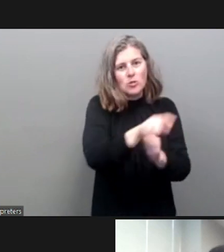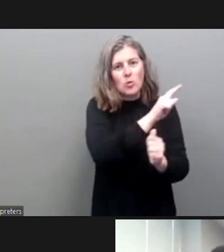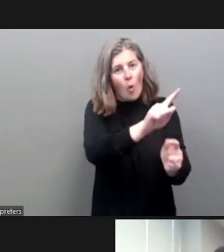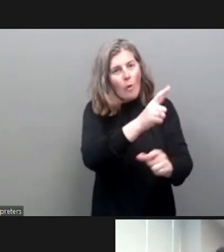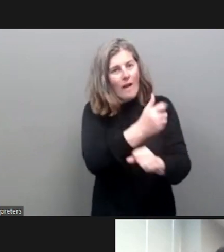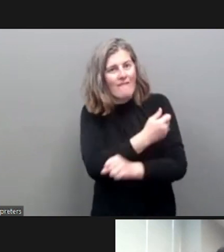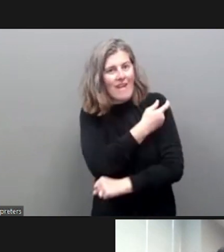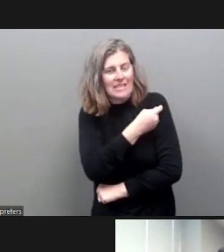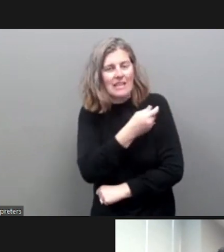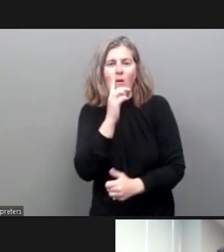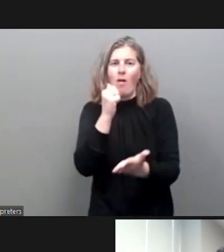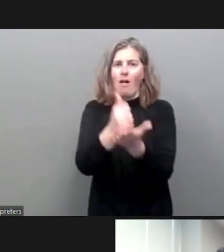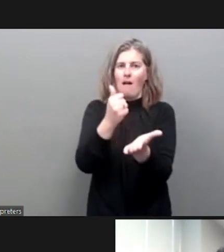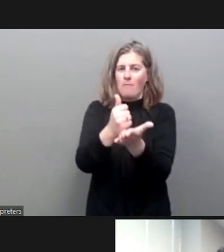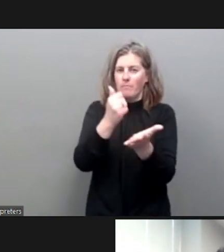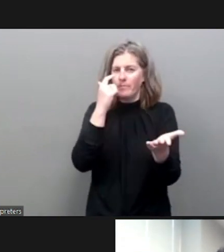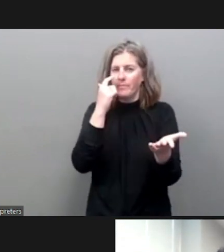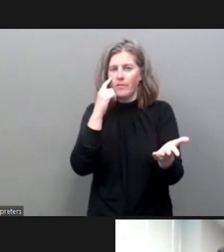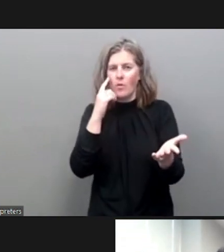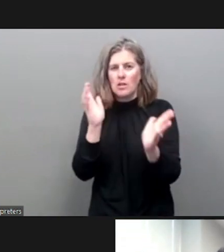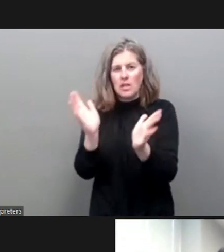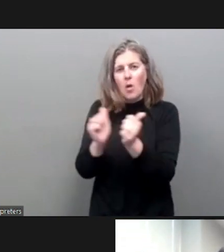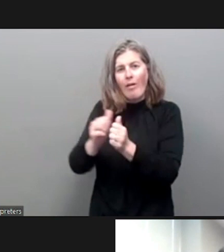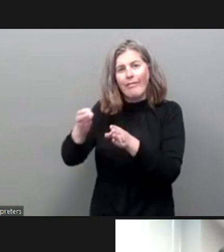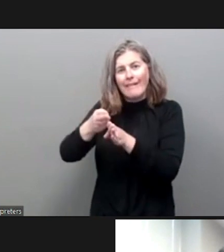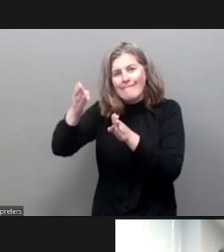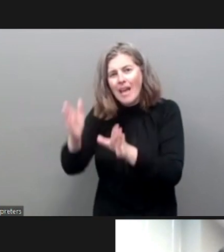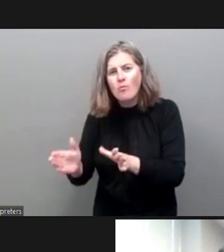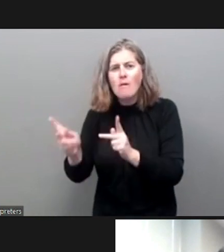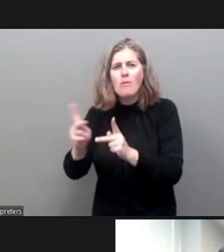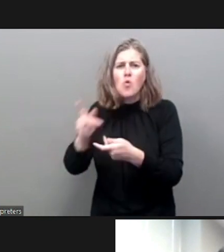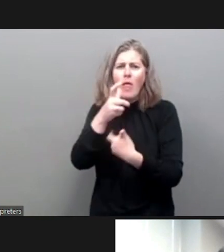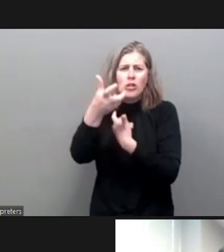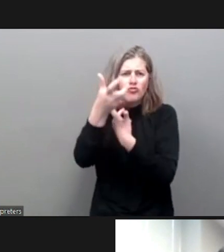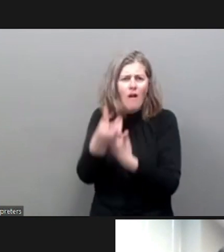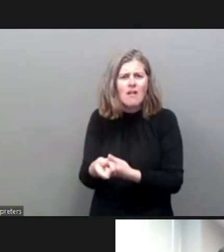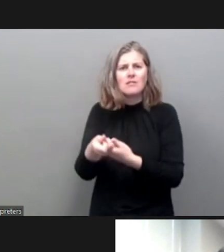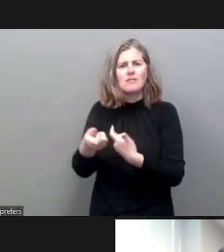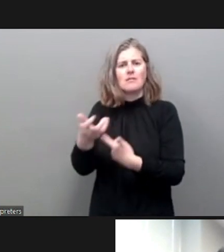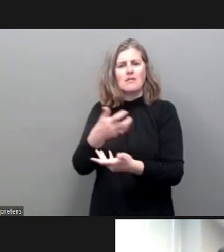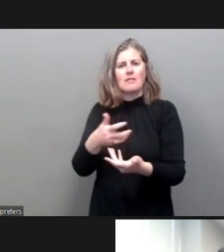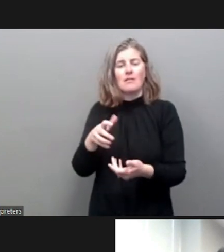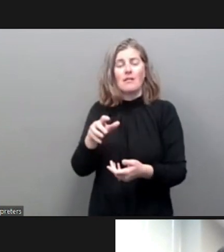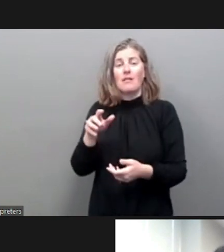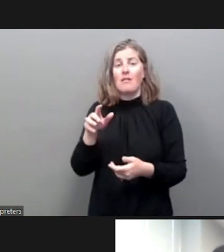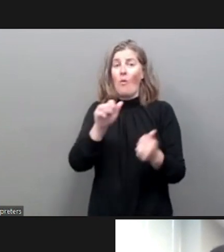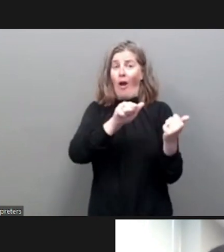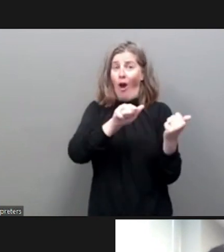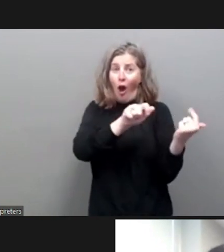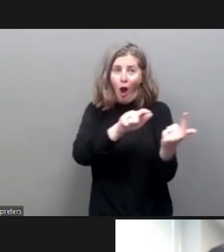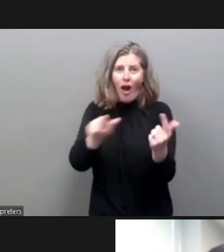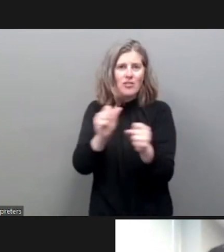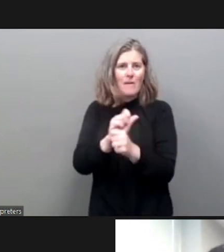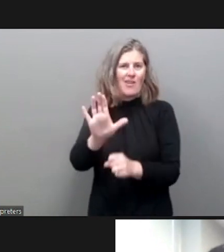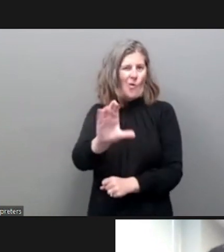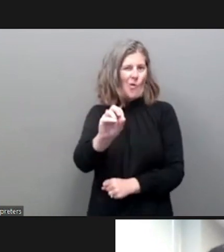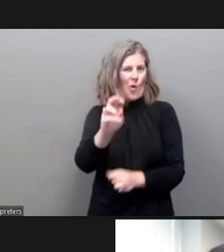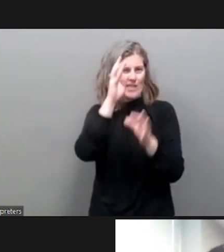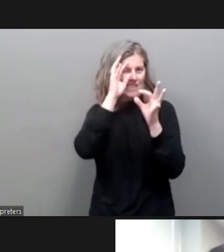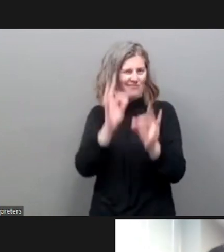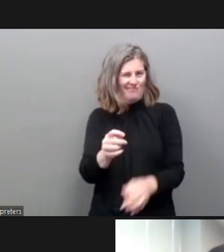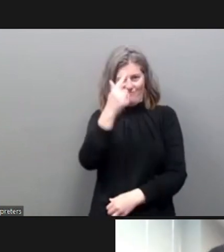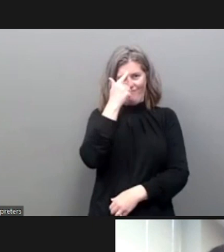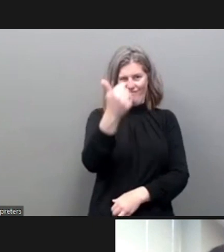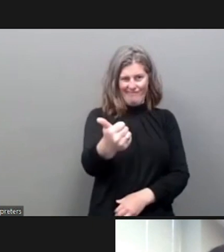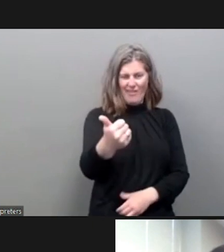going to help, and talking to their neighbors or people they trust. But like David said, everyone has to make their own decision. What we're